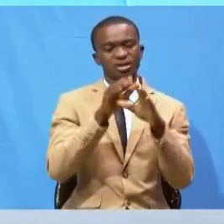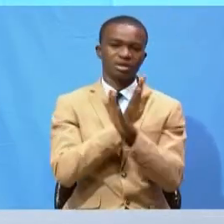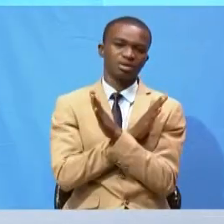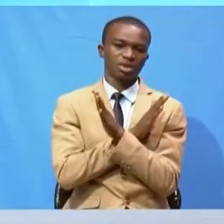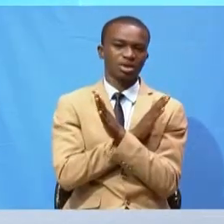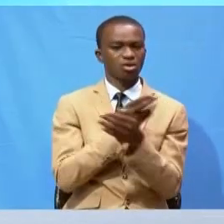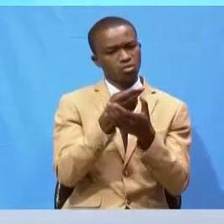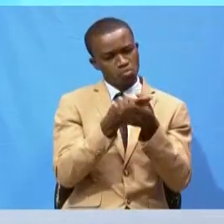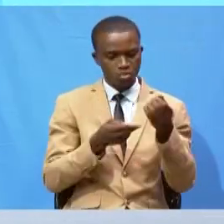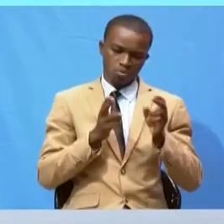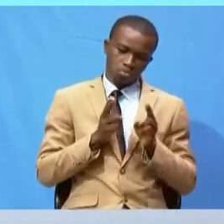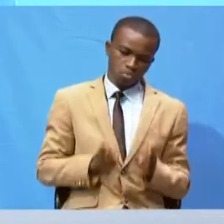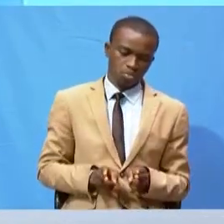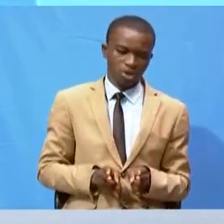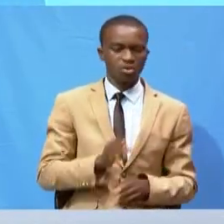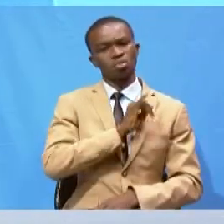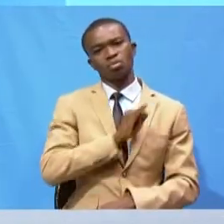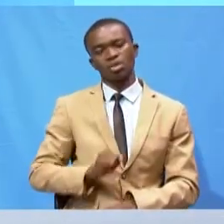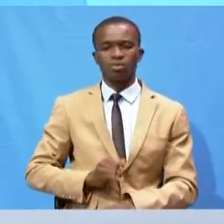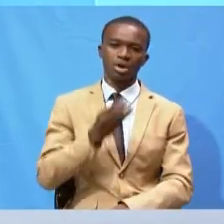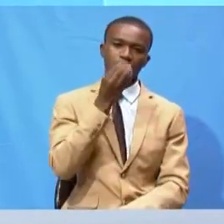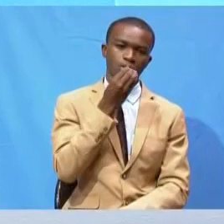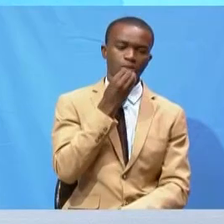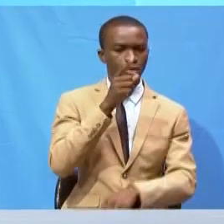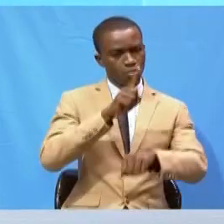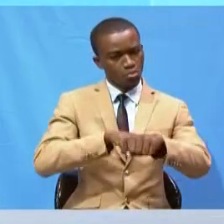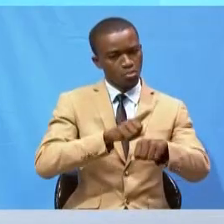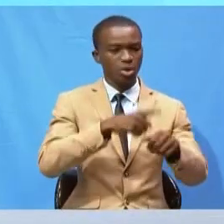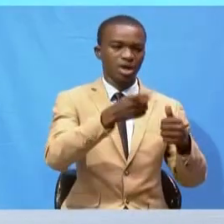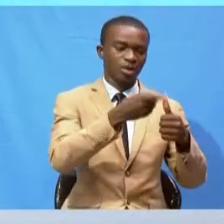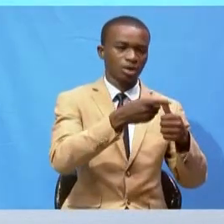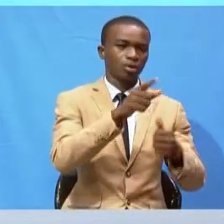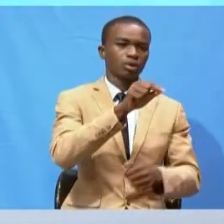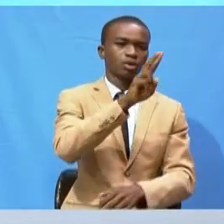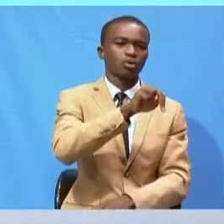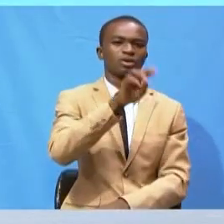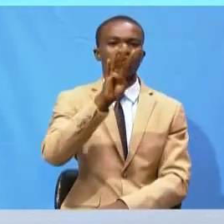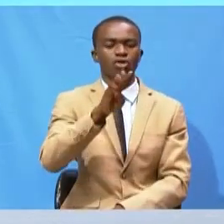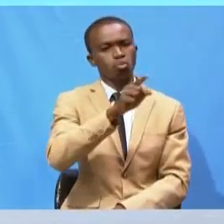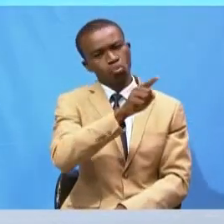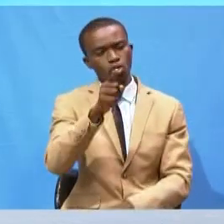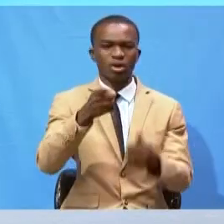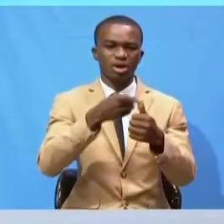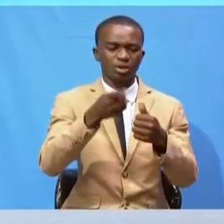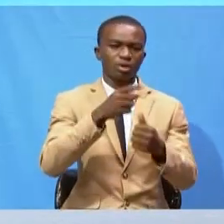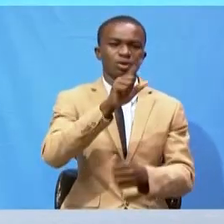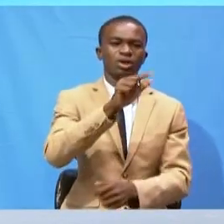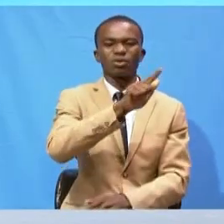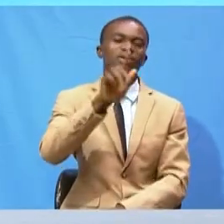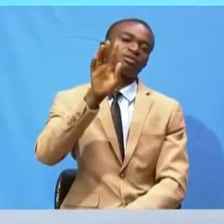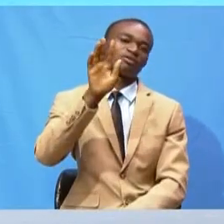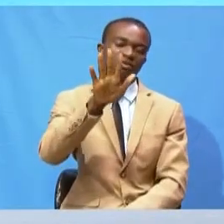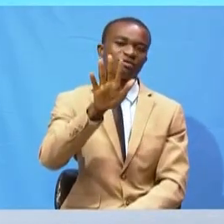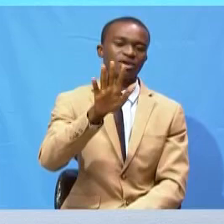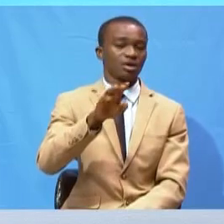human and industrial consumption for the period April 2024 to April 2025. The